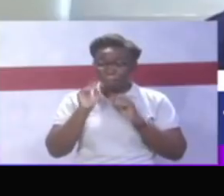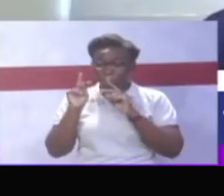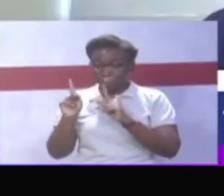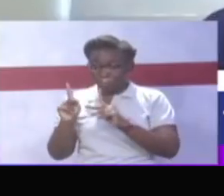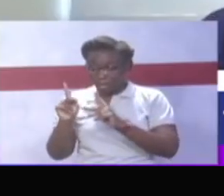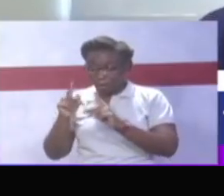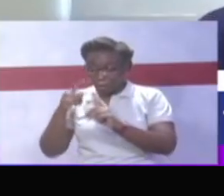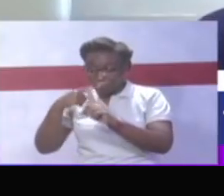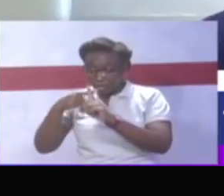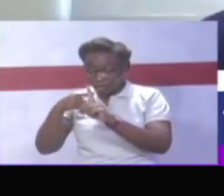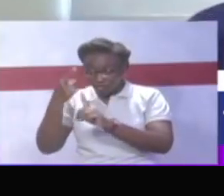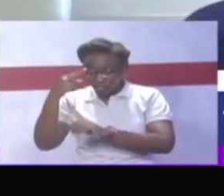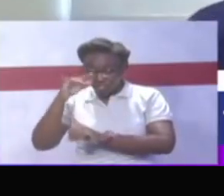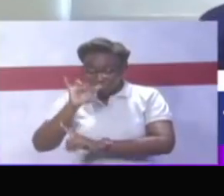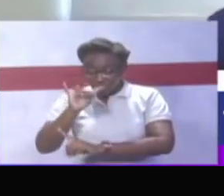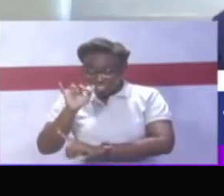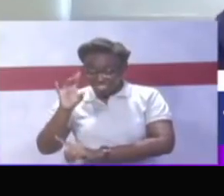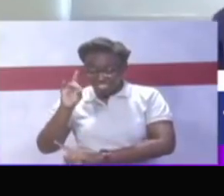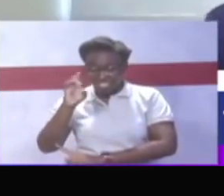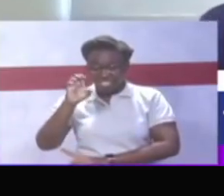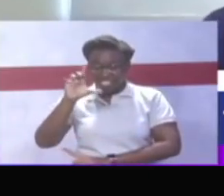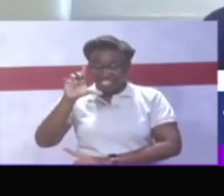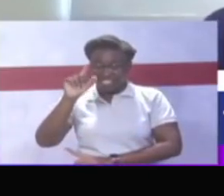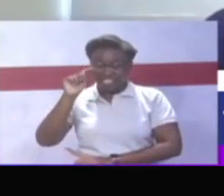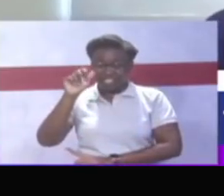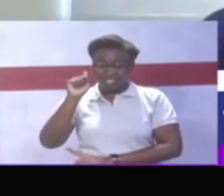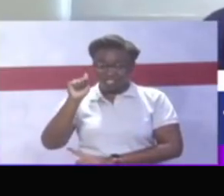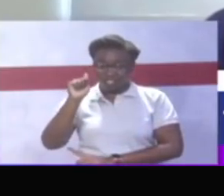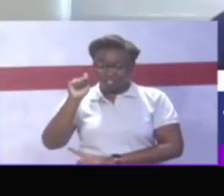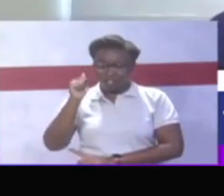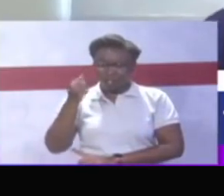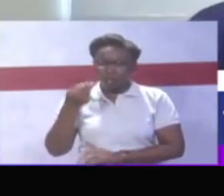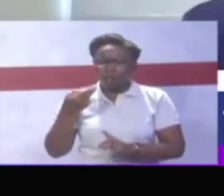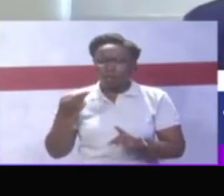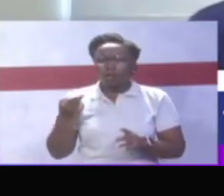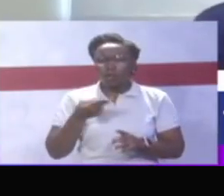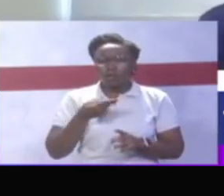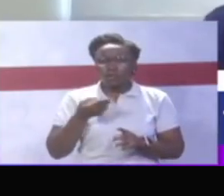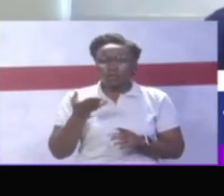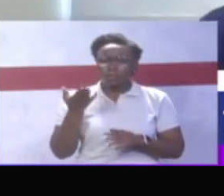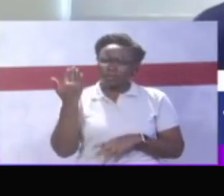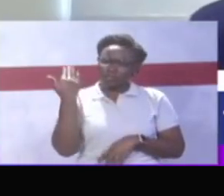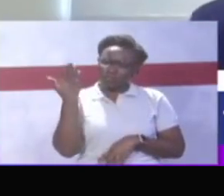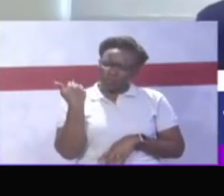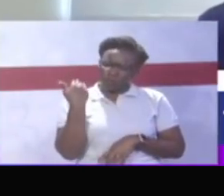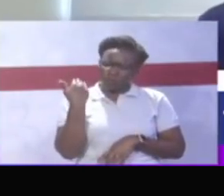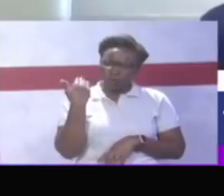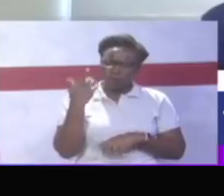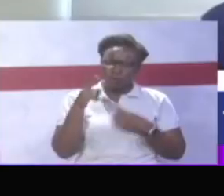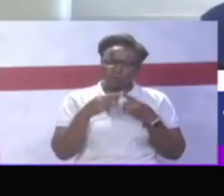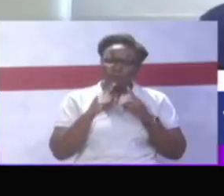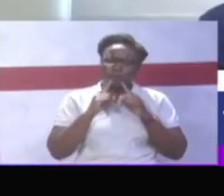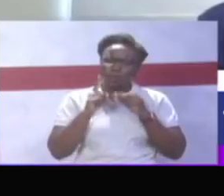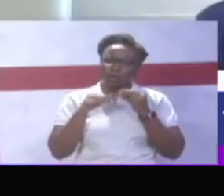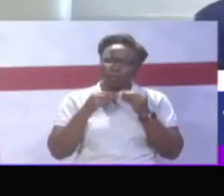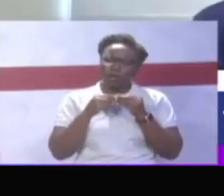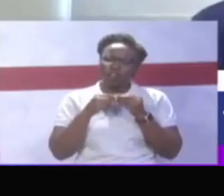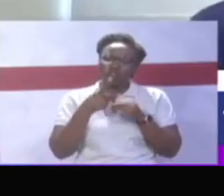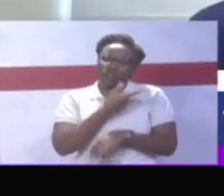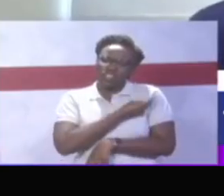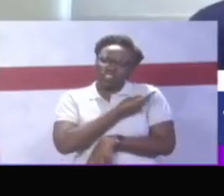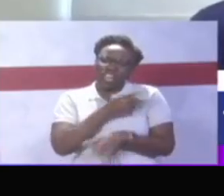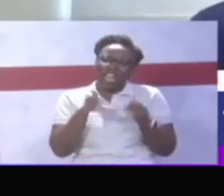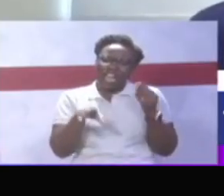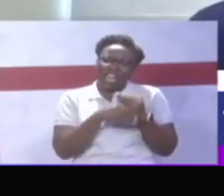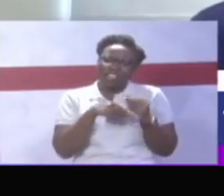is, at the beginning or earlier on, when we were having the discussion about vaccination and our vaccination policy, and